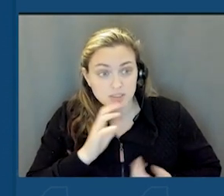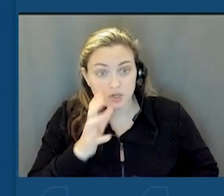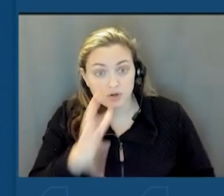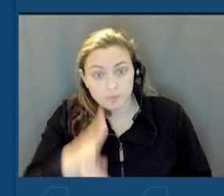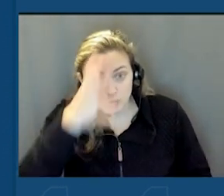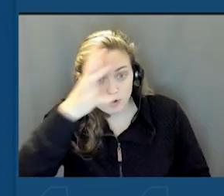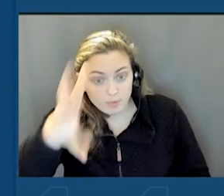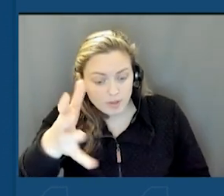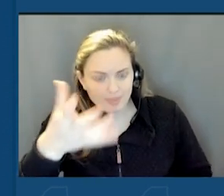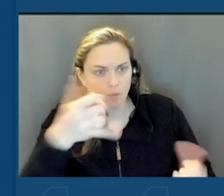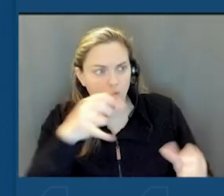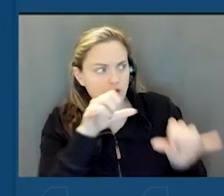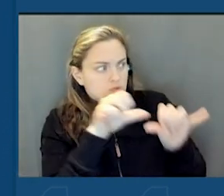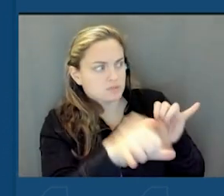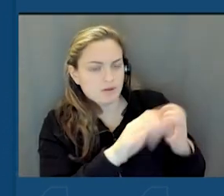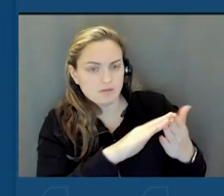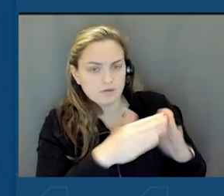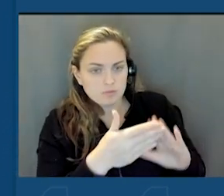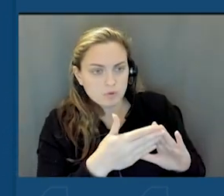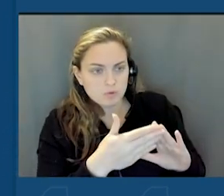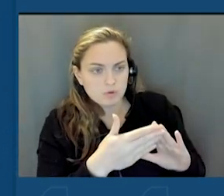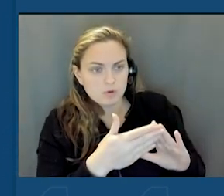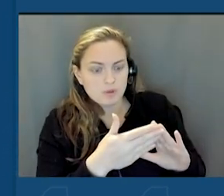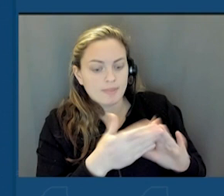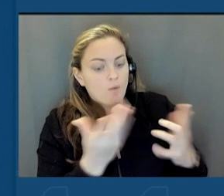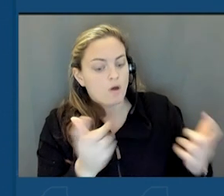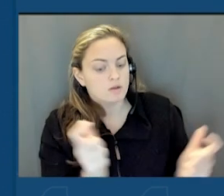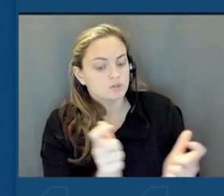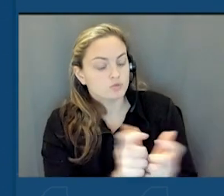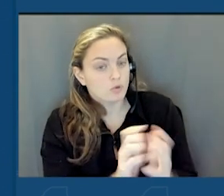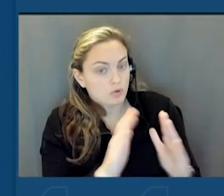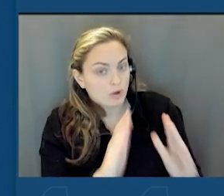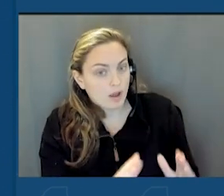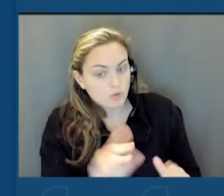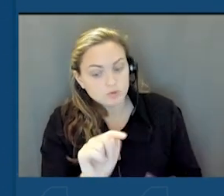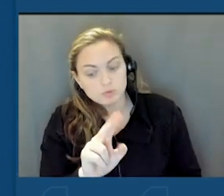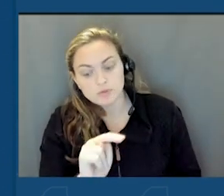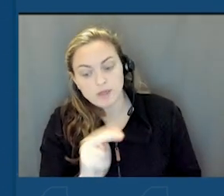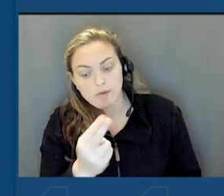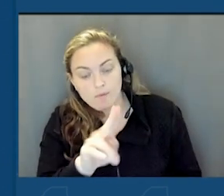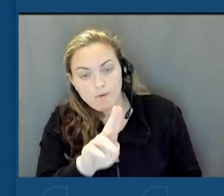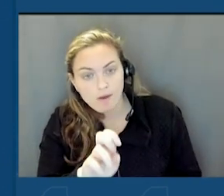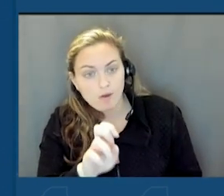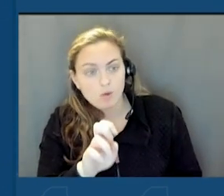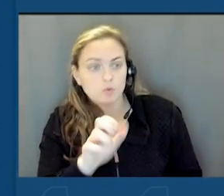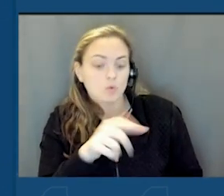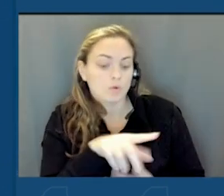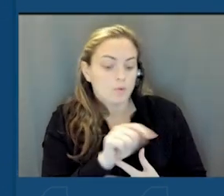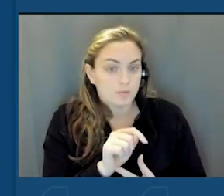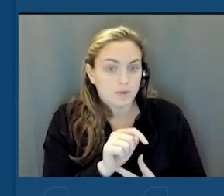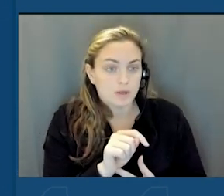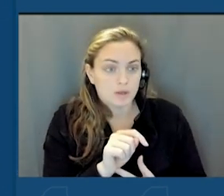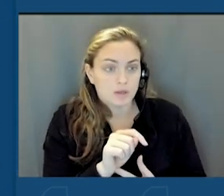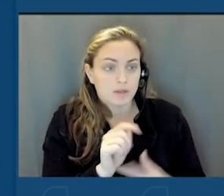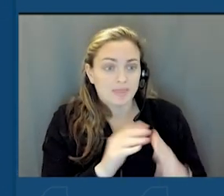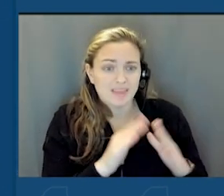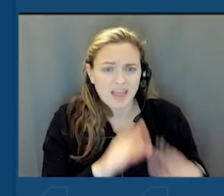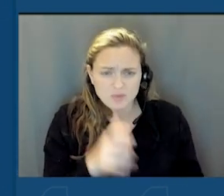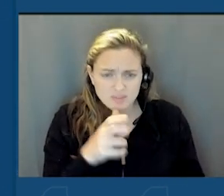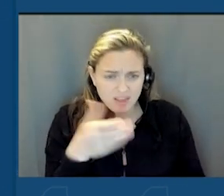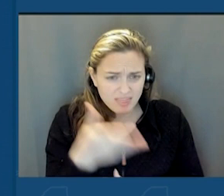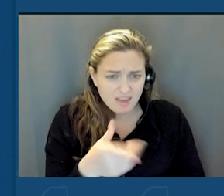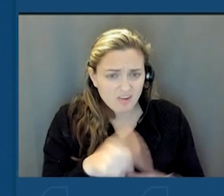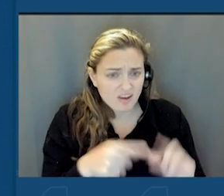who want to stay in the community, maybe downsize to a townhouse or a little apartment. If the housing is not there, they can't afford